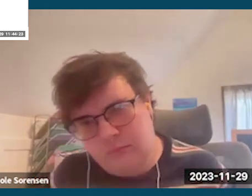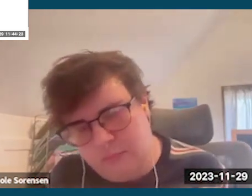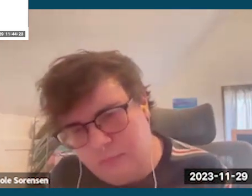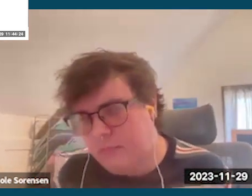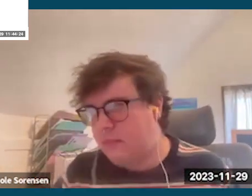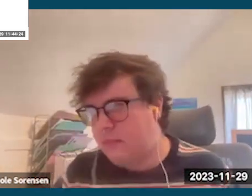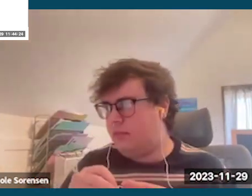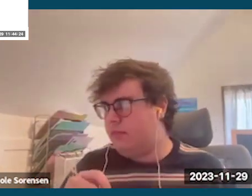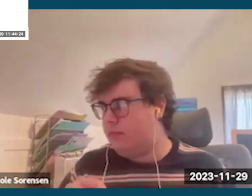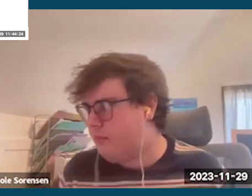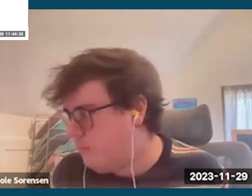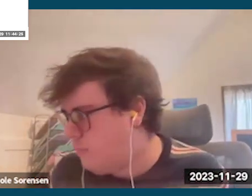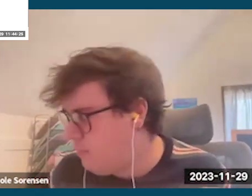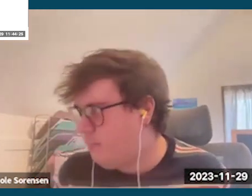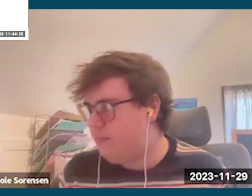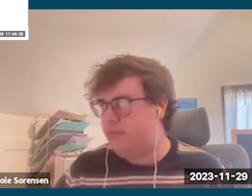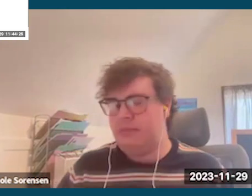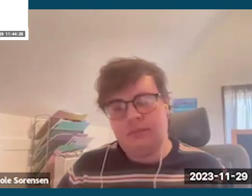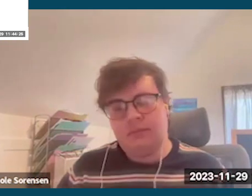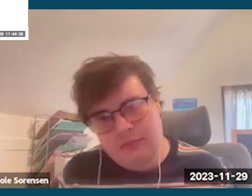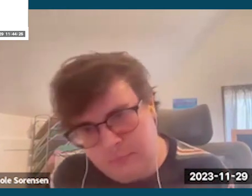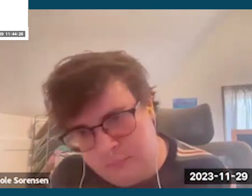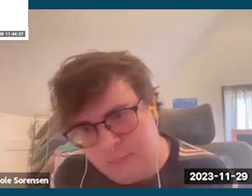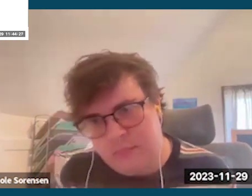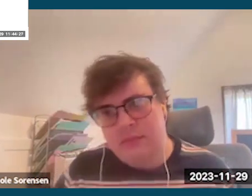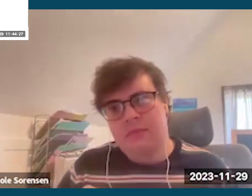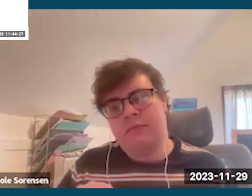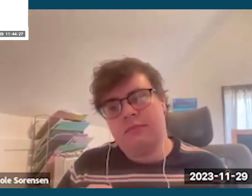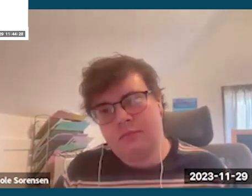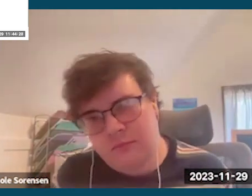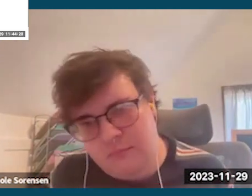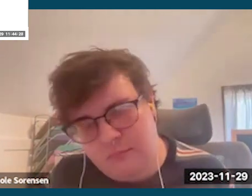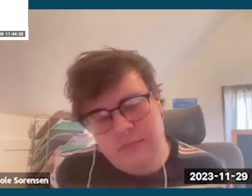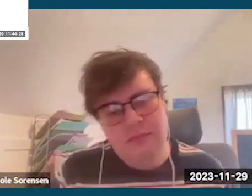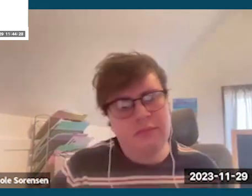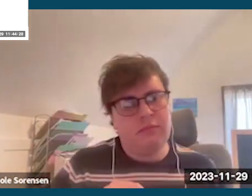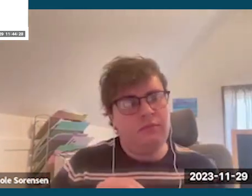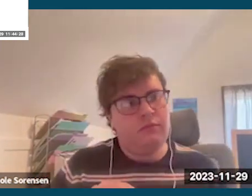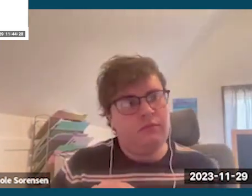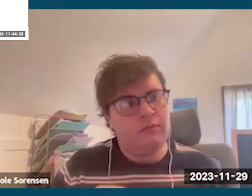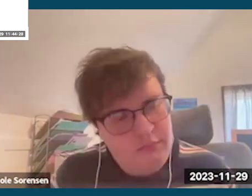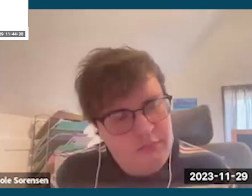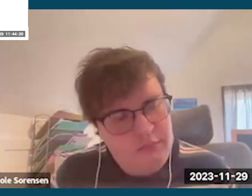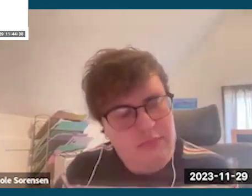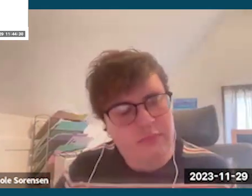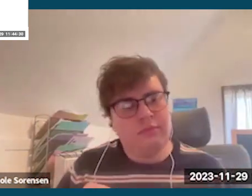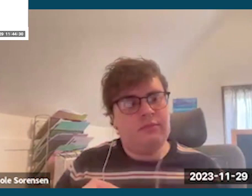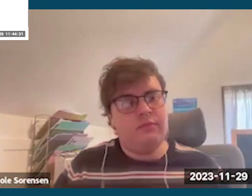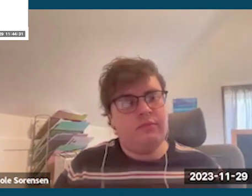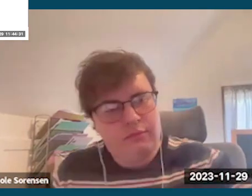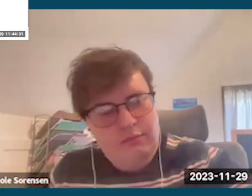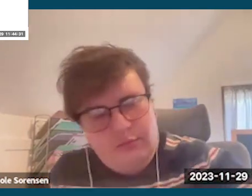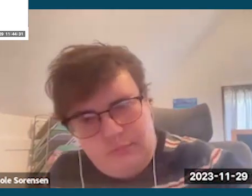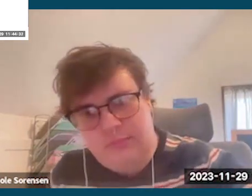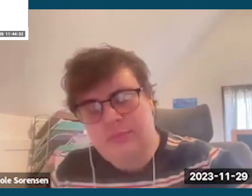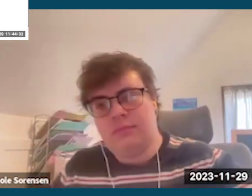to lose time like that. But a related thing that can sometimes have a similar impact as far as healthcare goes is that